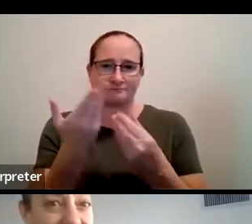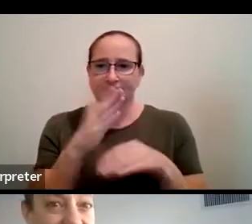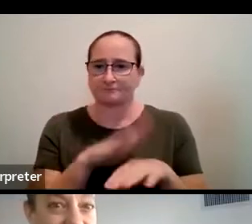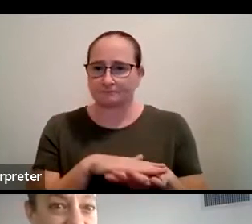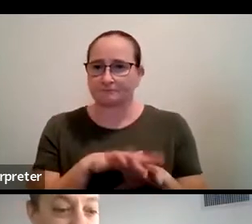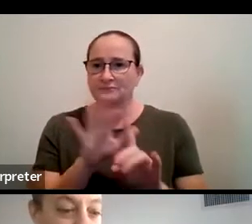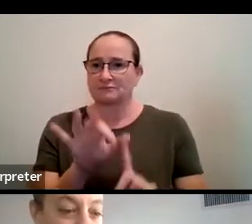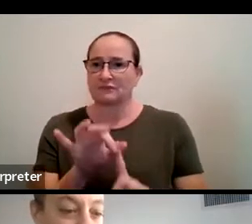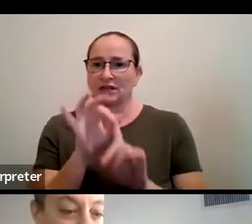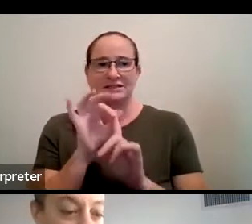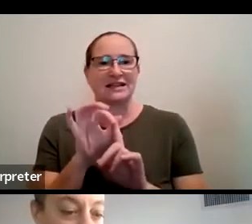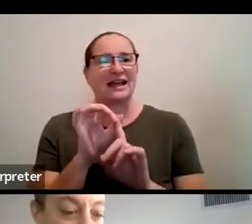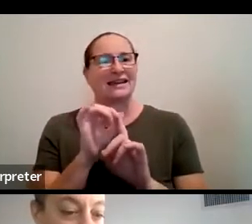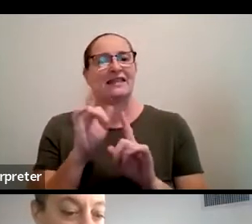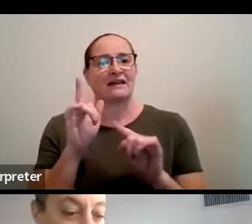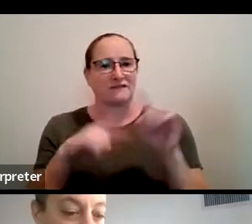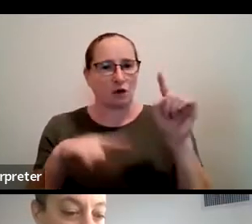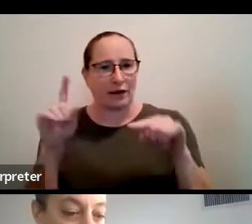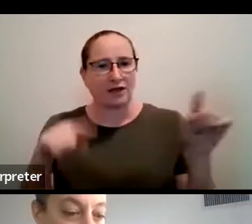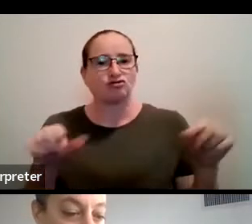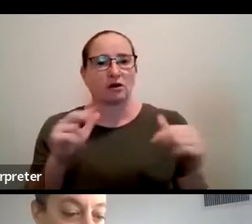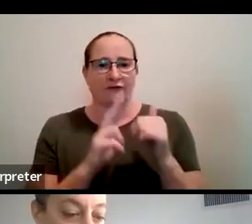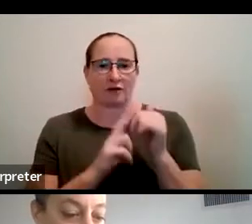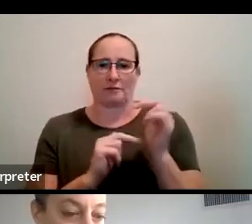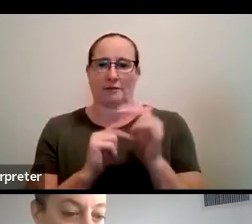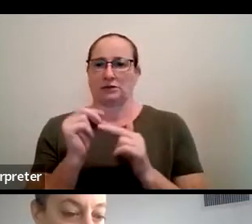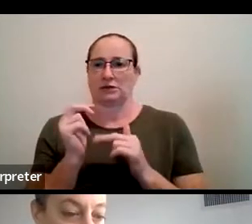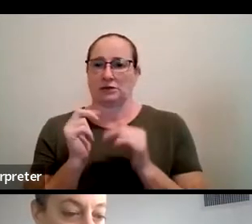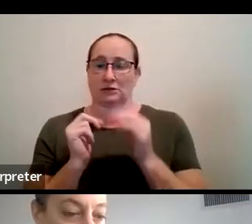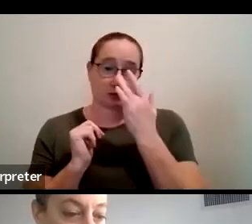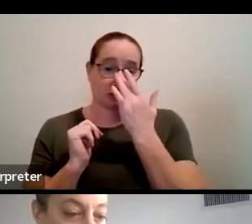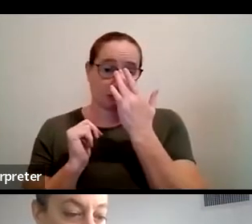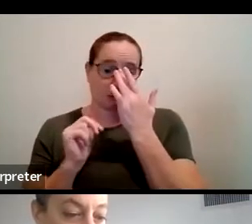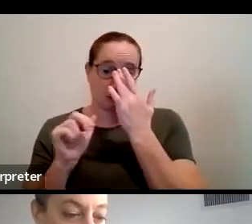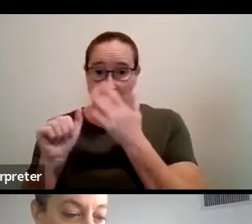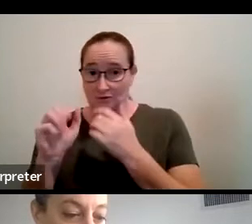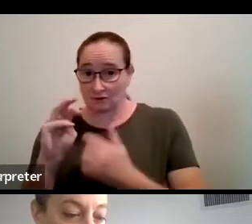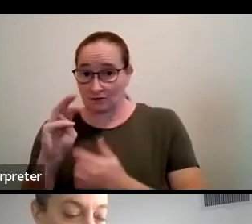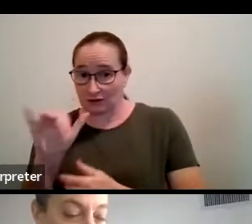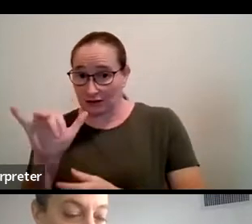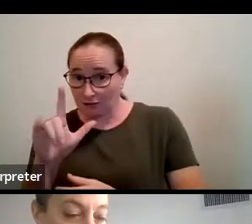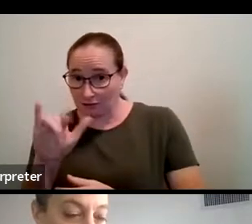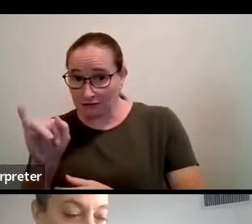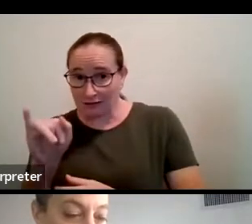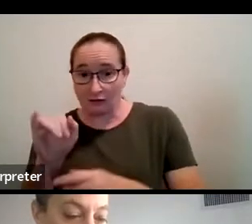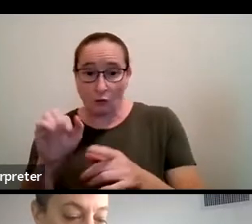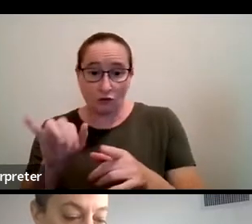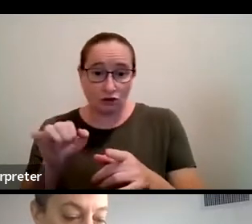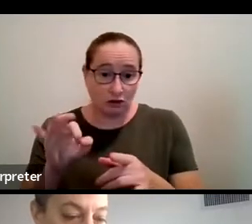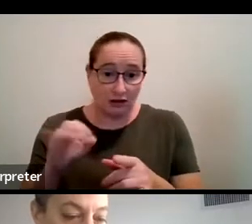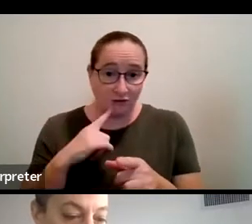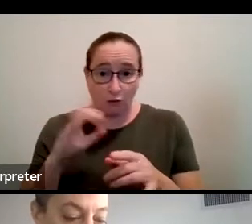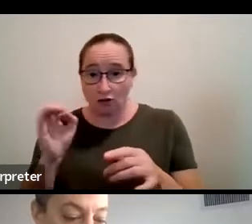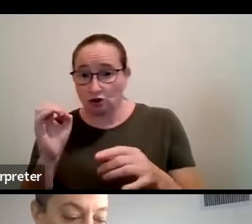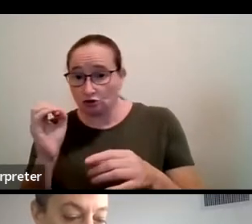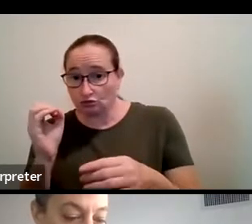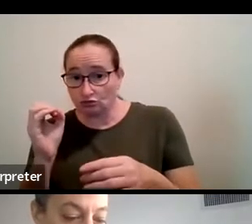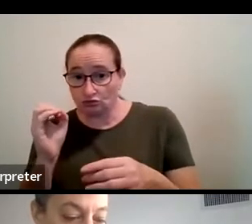especially given the variation of buildings. So Amy Lee or Jeff, did you want to weigh in on this?